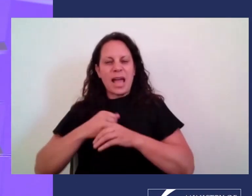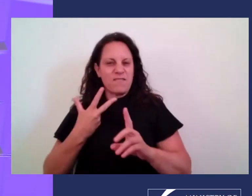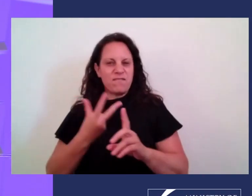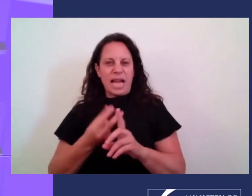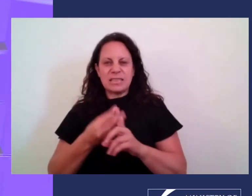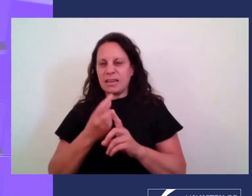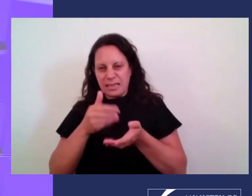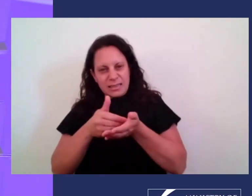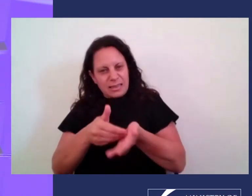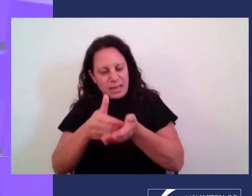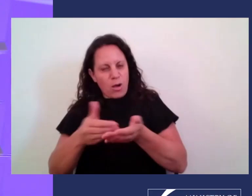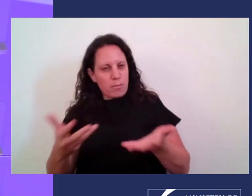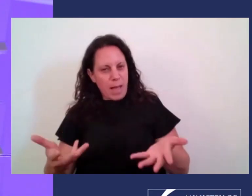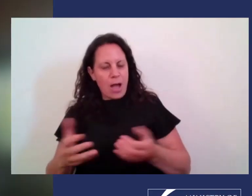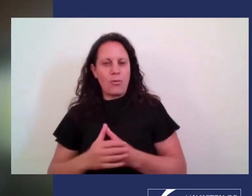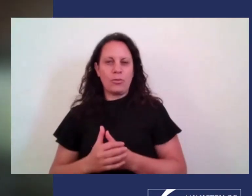help you if you're vaccinated?